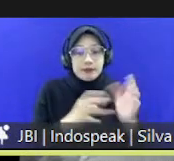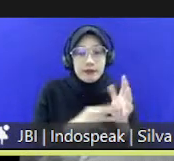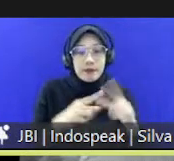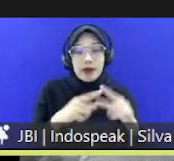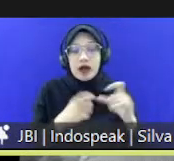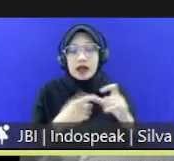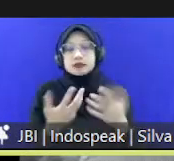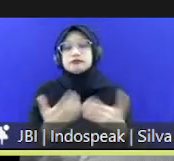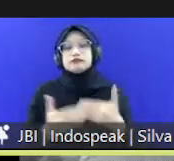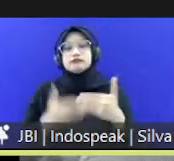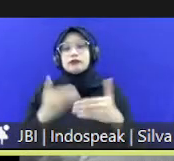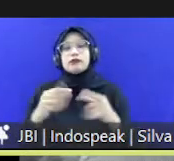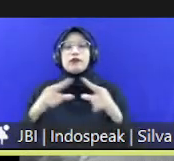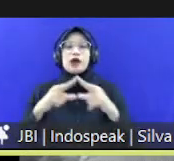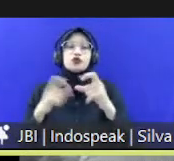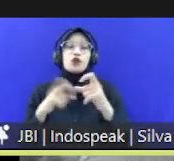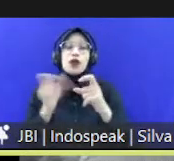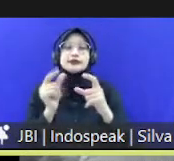national health insurance